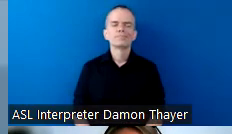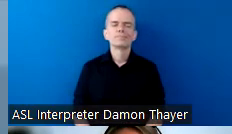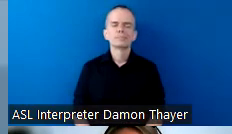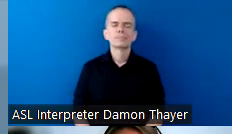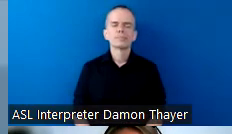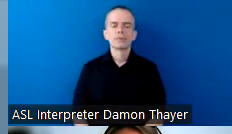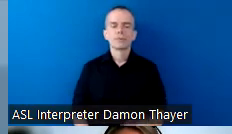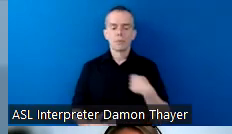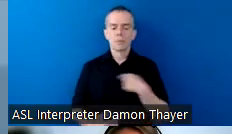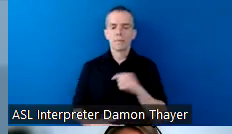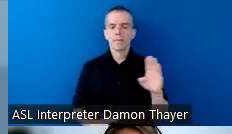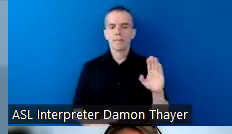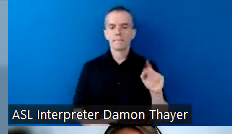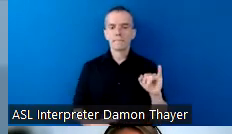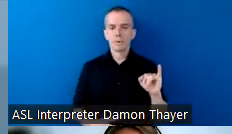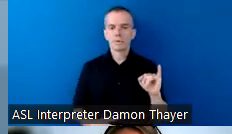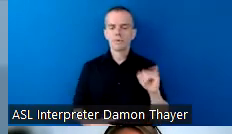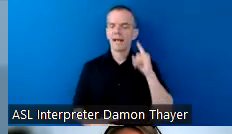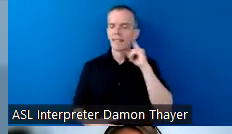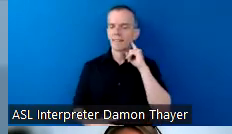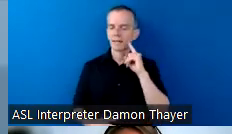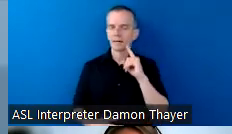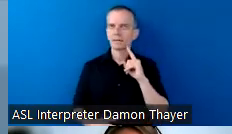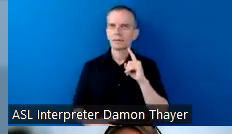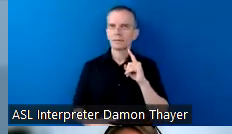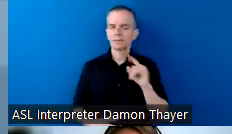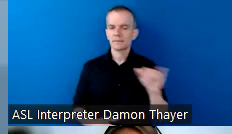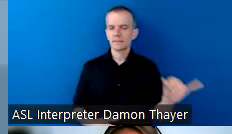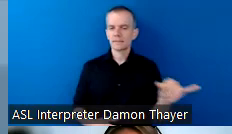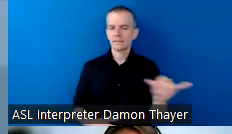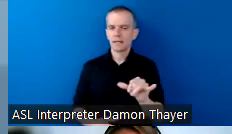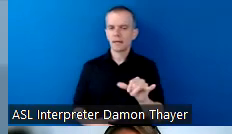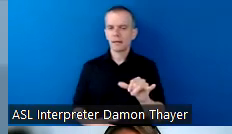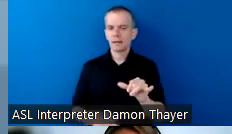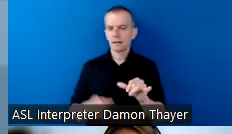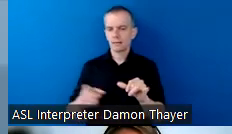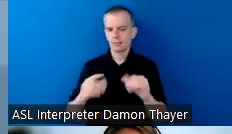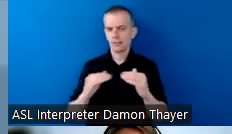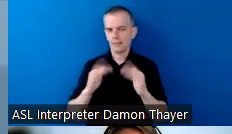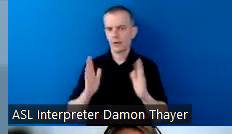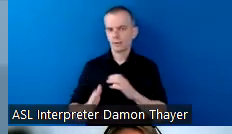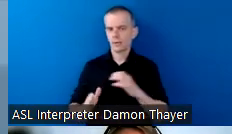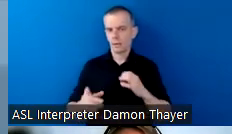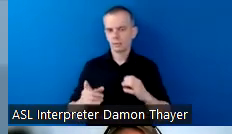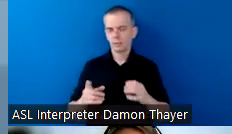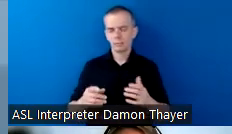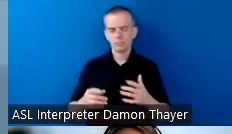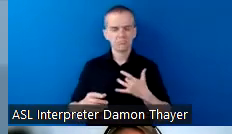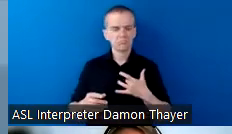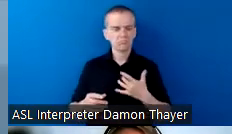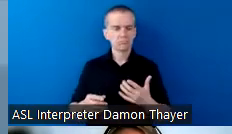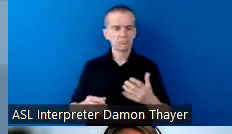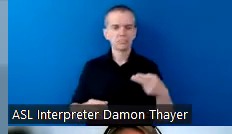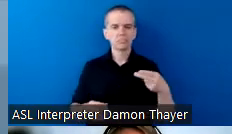For us, and I think this is true for the cases that Fair Housing Council sees and